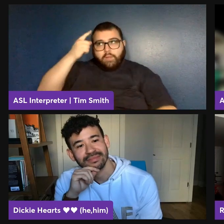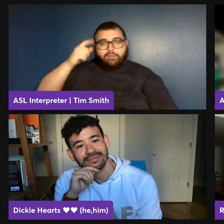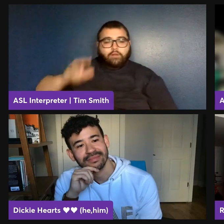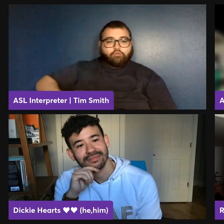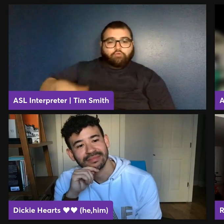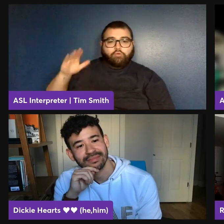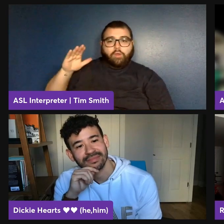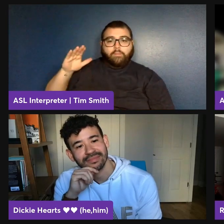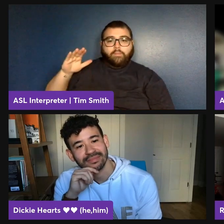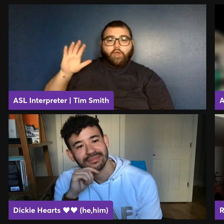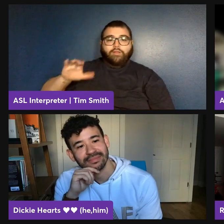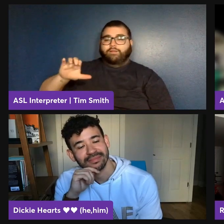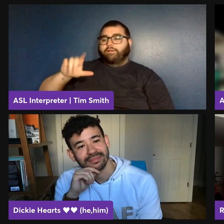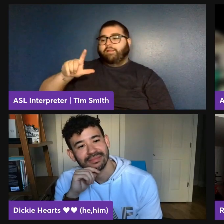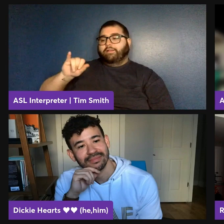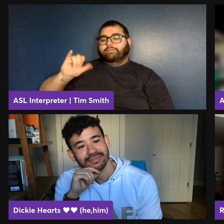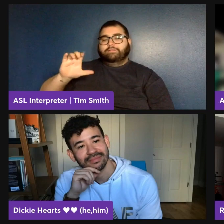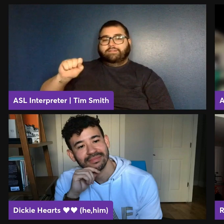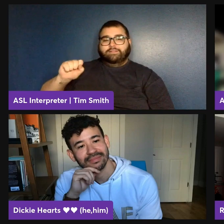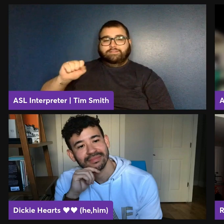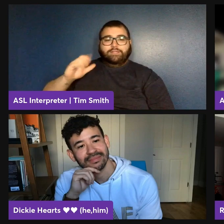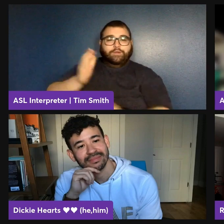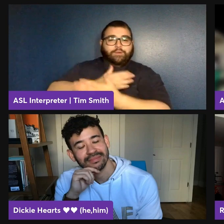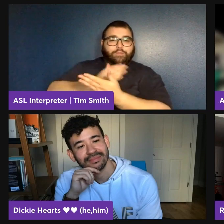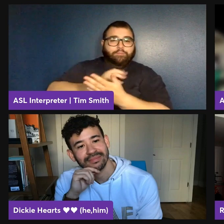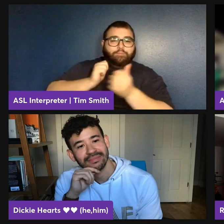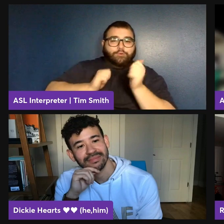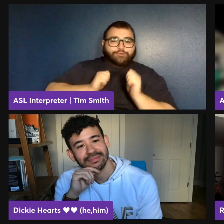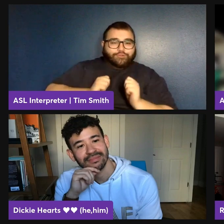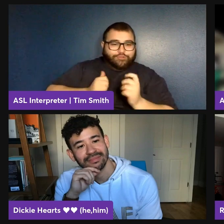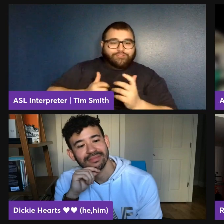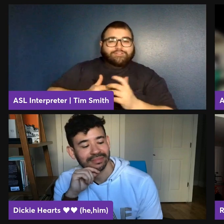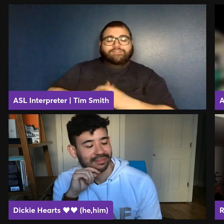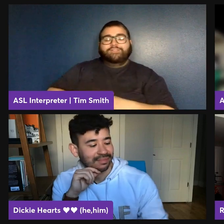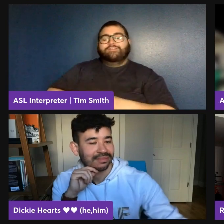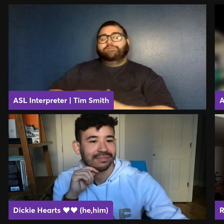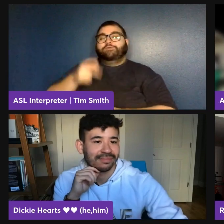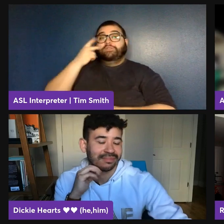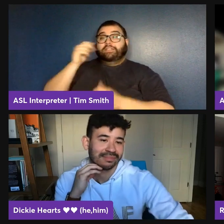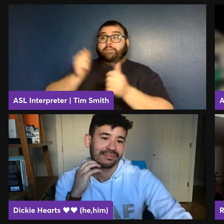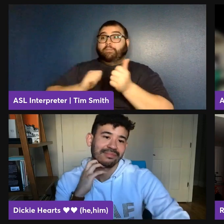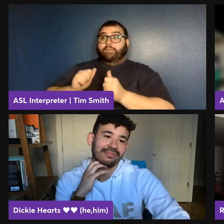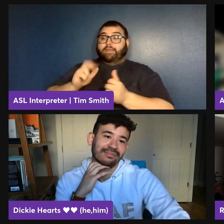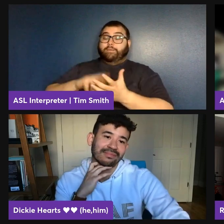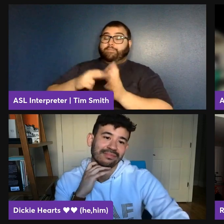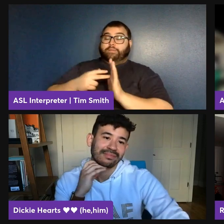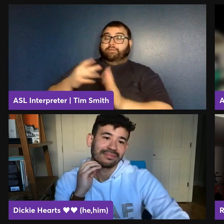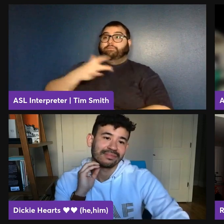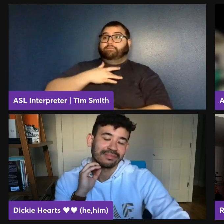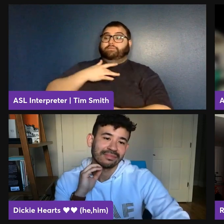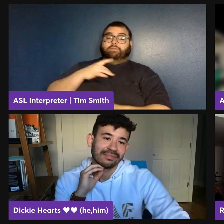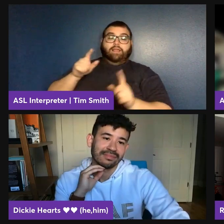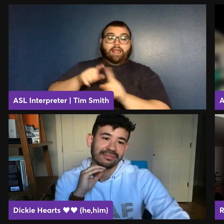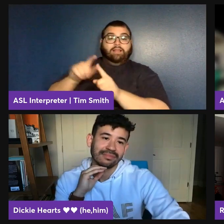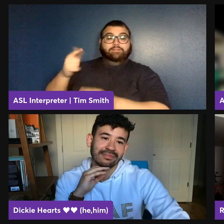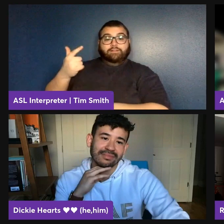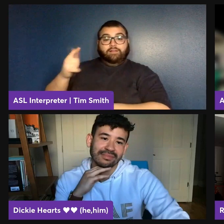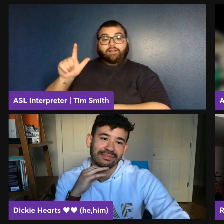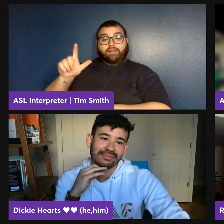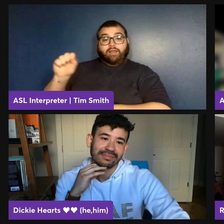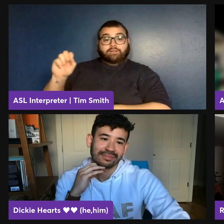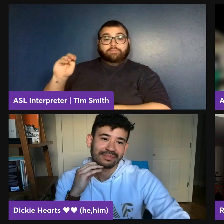the classics, musicals and otherwise. And so to see a play that means as much to me as The Glass Menagerie done in that